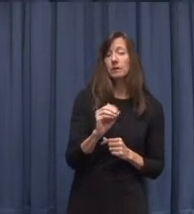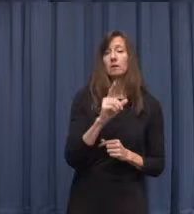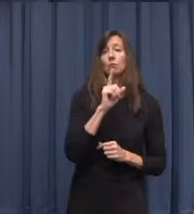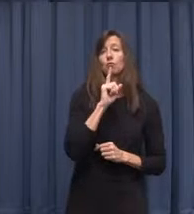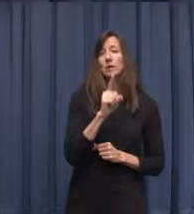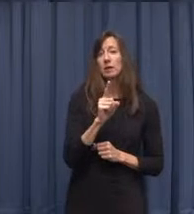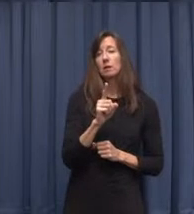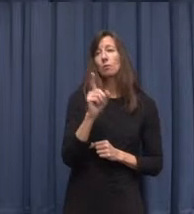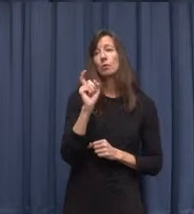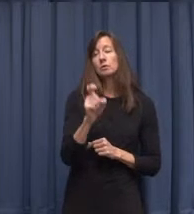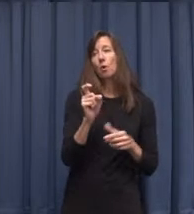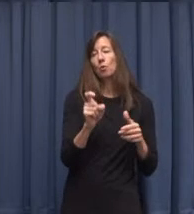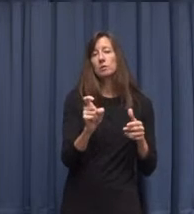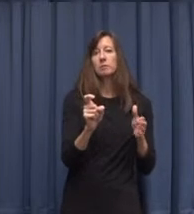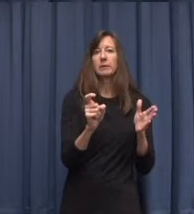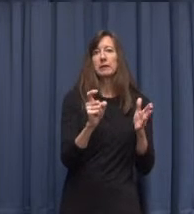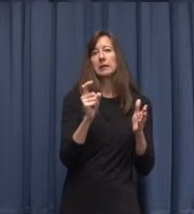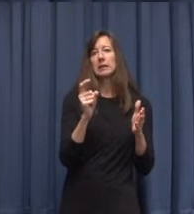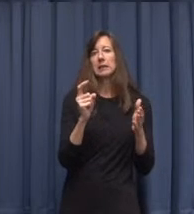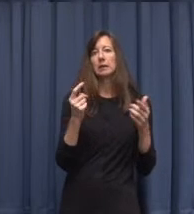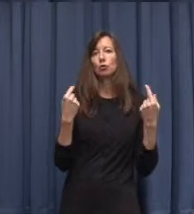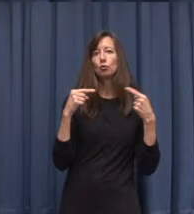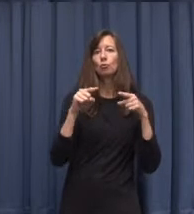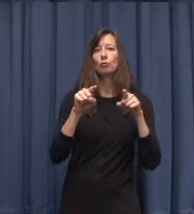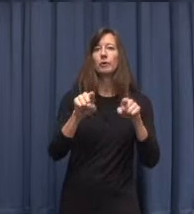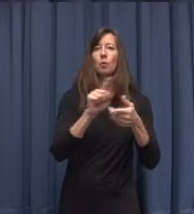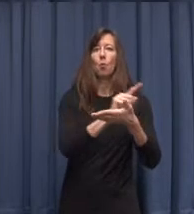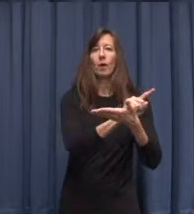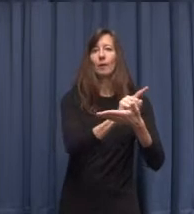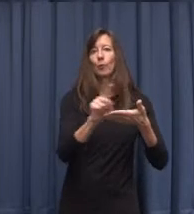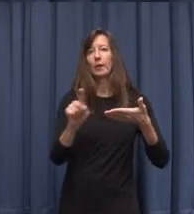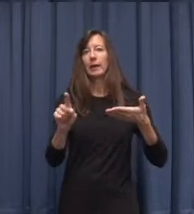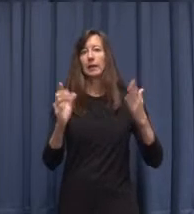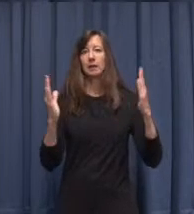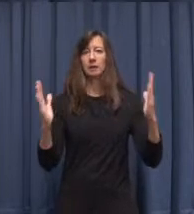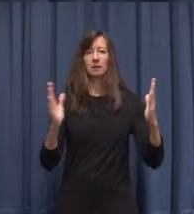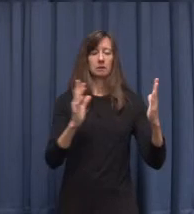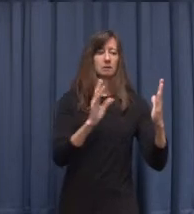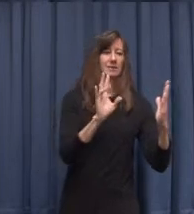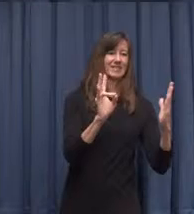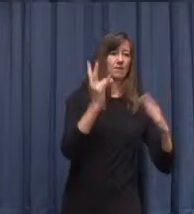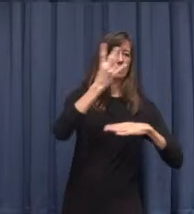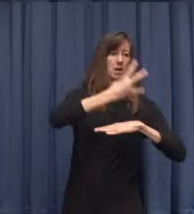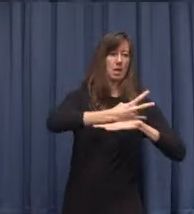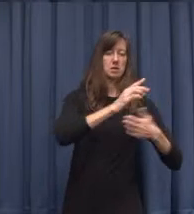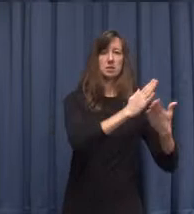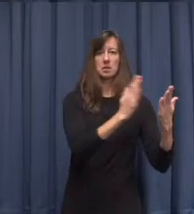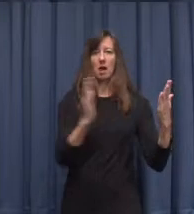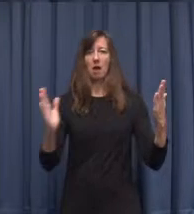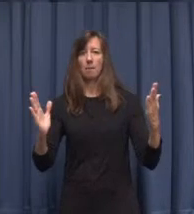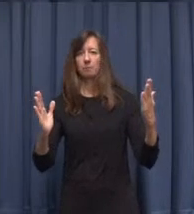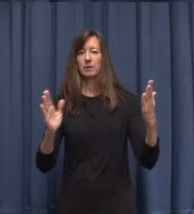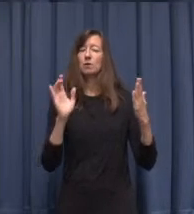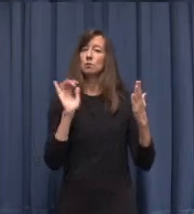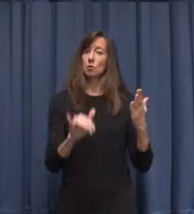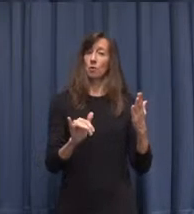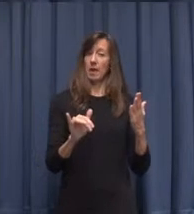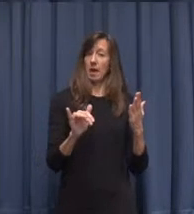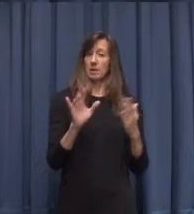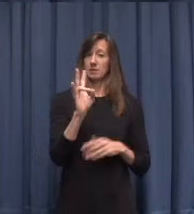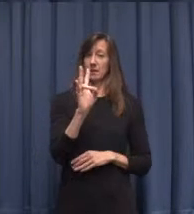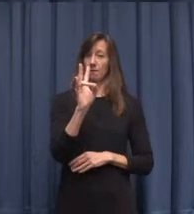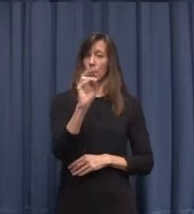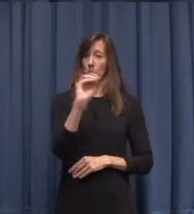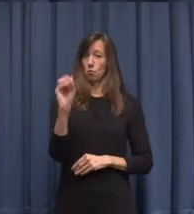out over about the last week, and we got all those results today. So that 74 number in 24 hours is a little bit